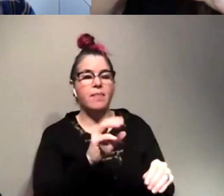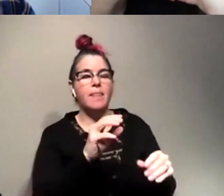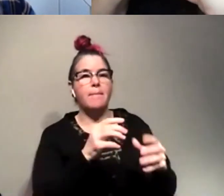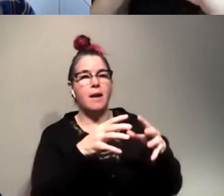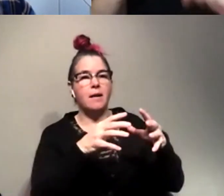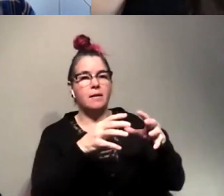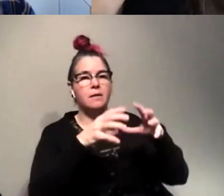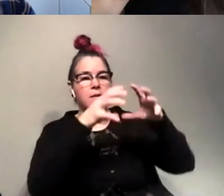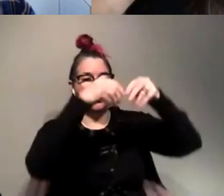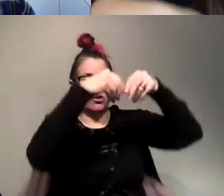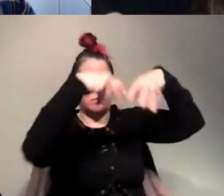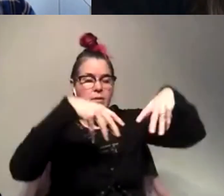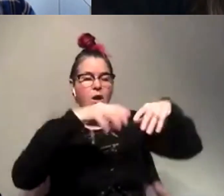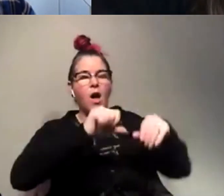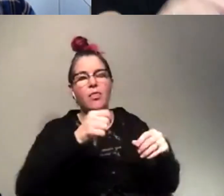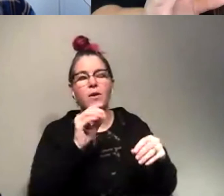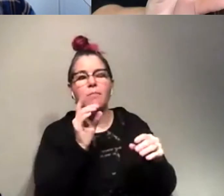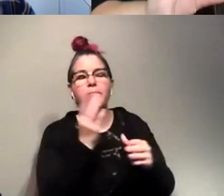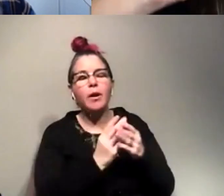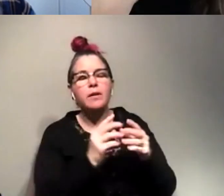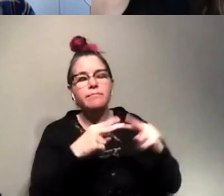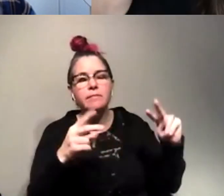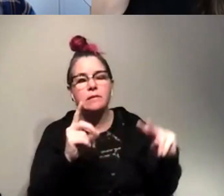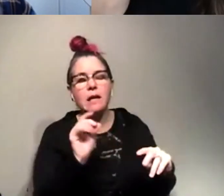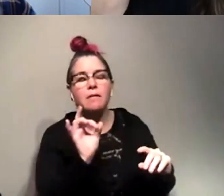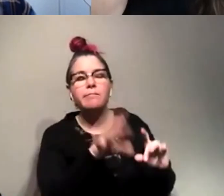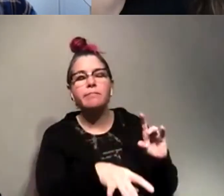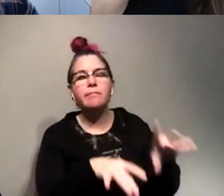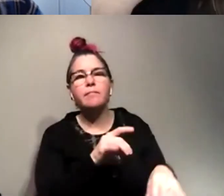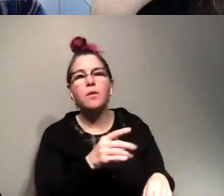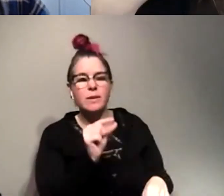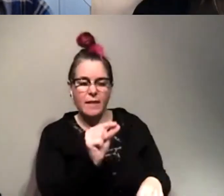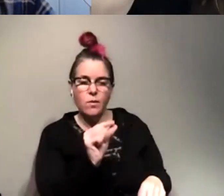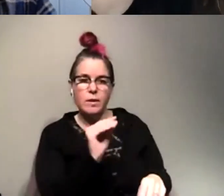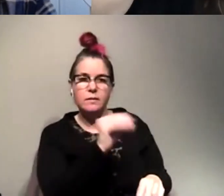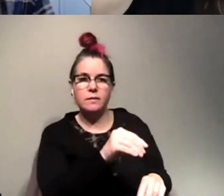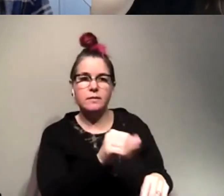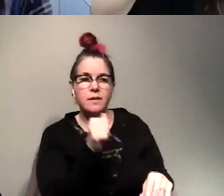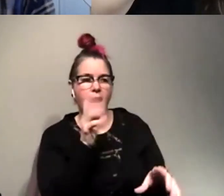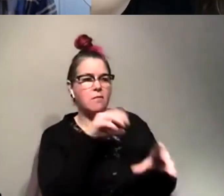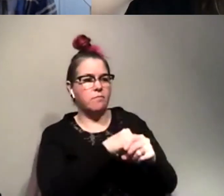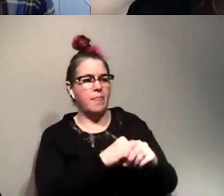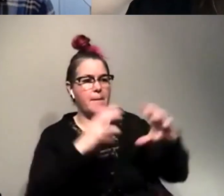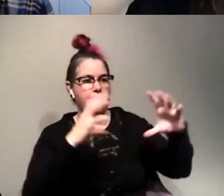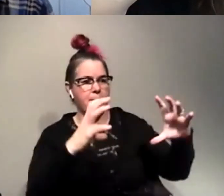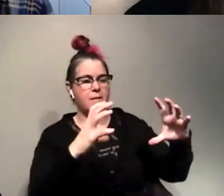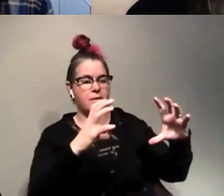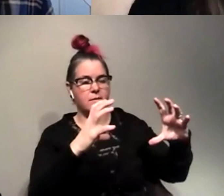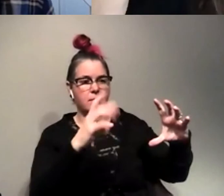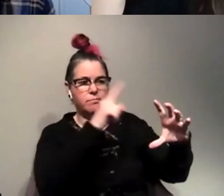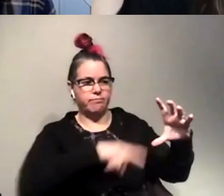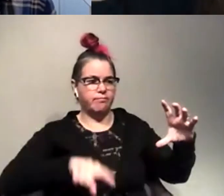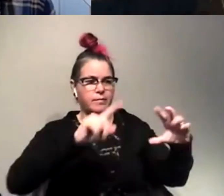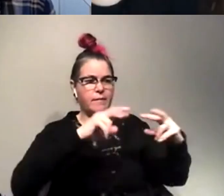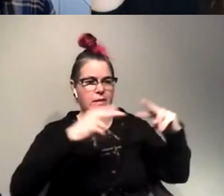little chunks of DNA we can toss in there. And those little chunks that don't get incorporated into the big hula hoop of DNA will